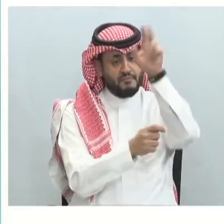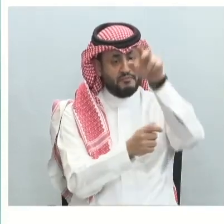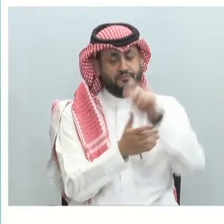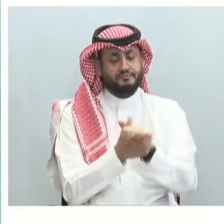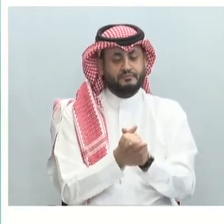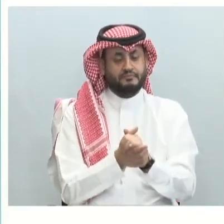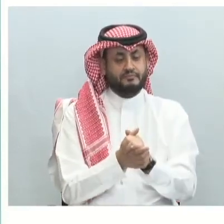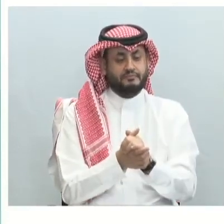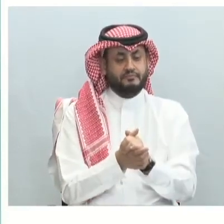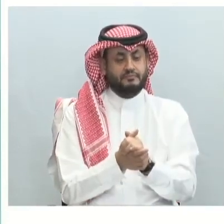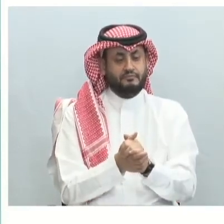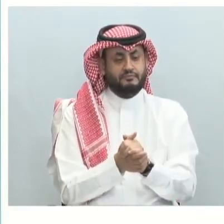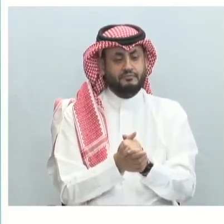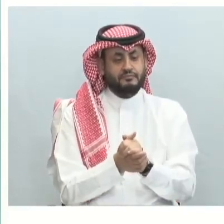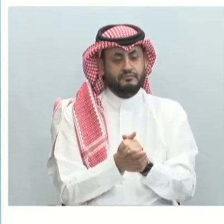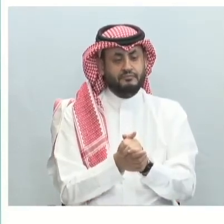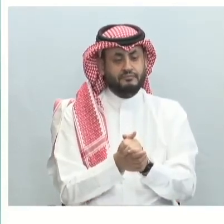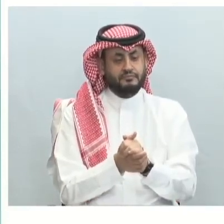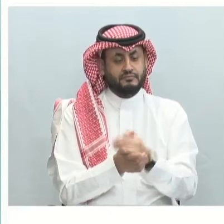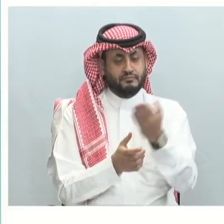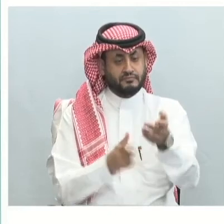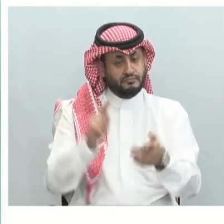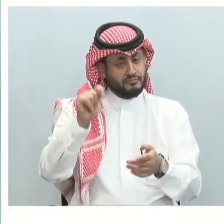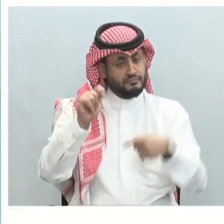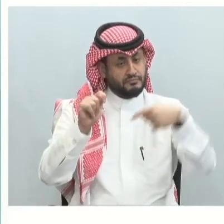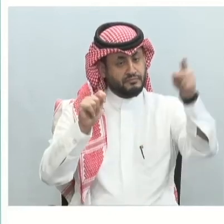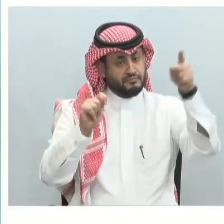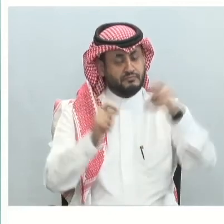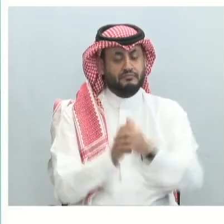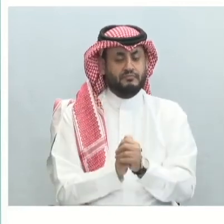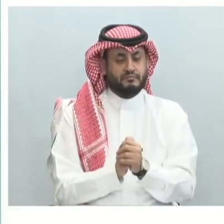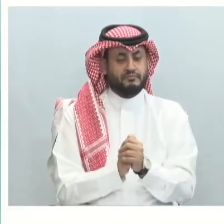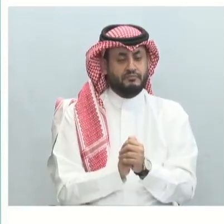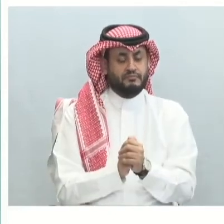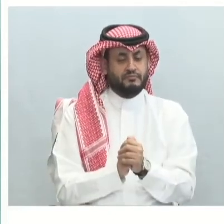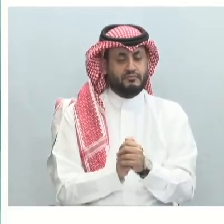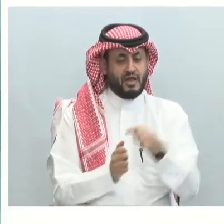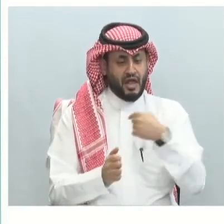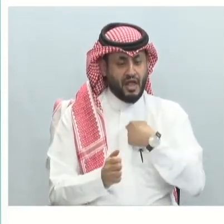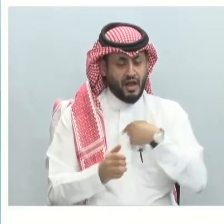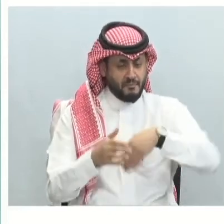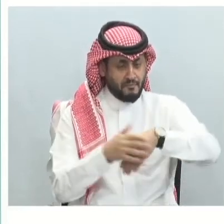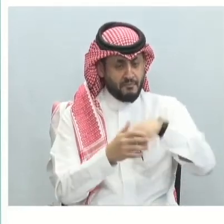So you will say what? I think it's true. Okay, so I'm playing what?